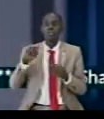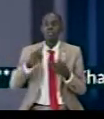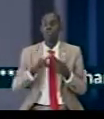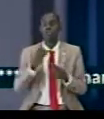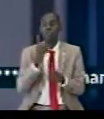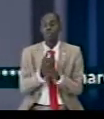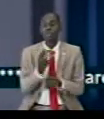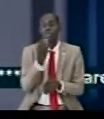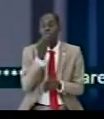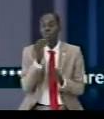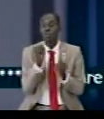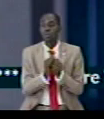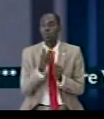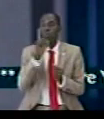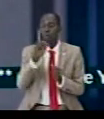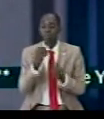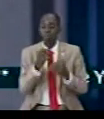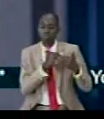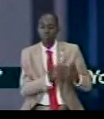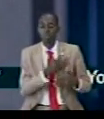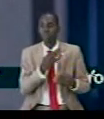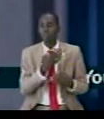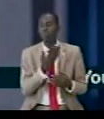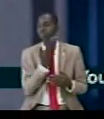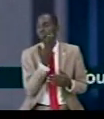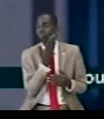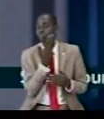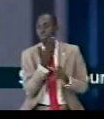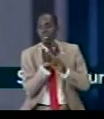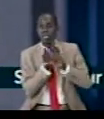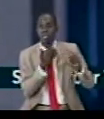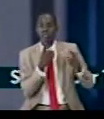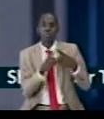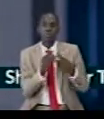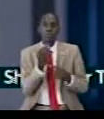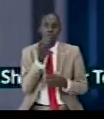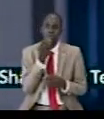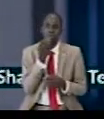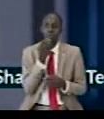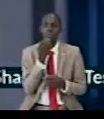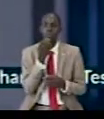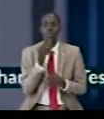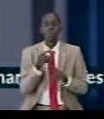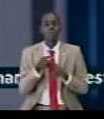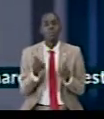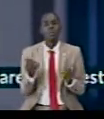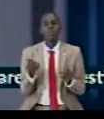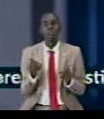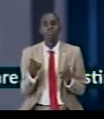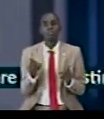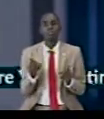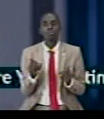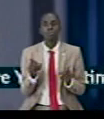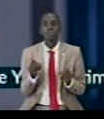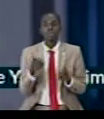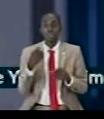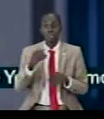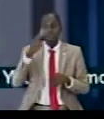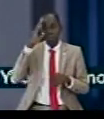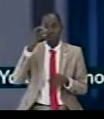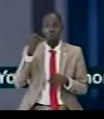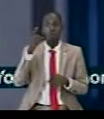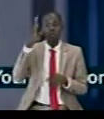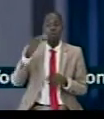my jaw for eating. But after, even the man of God had not